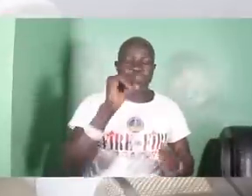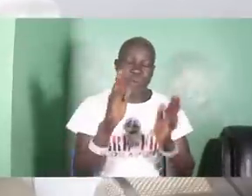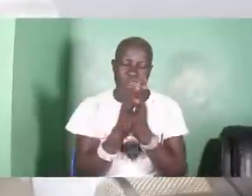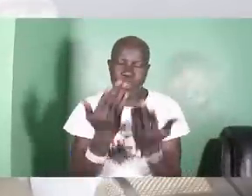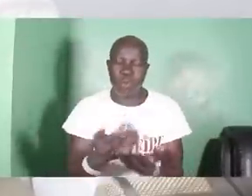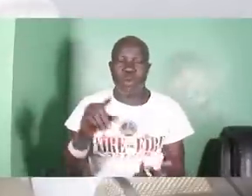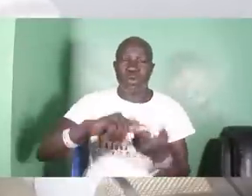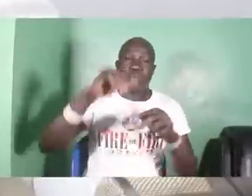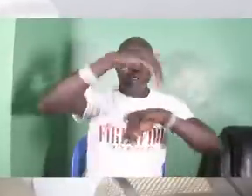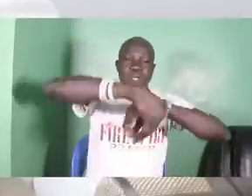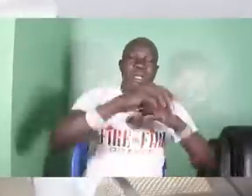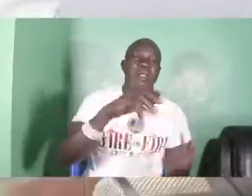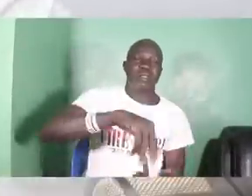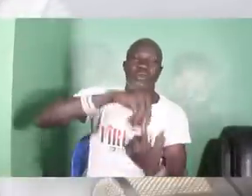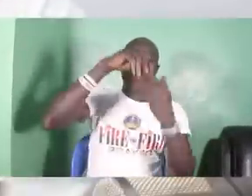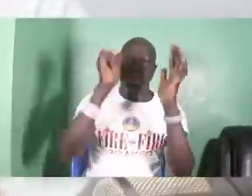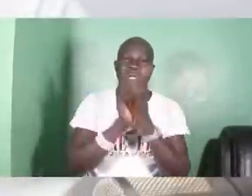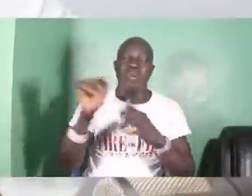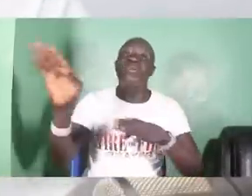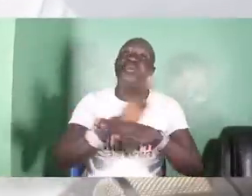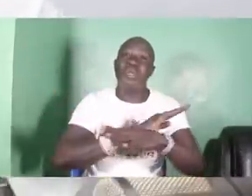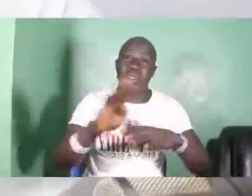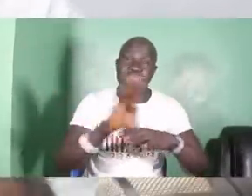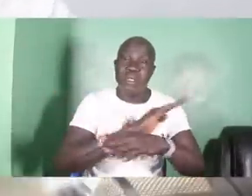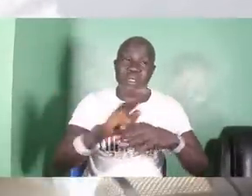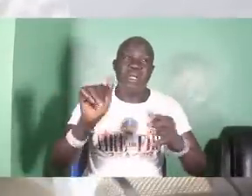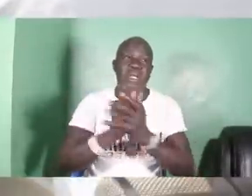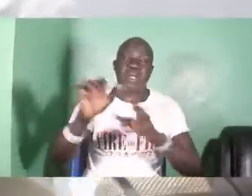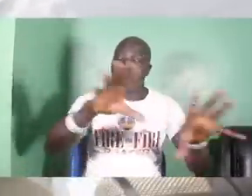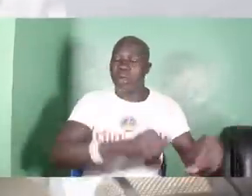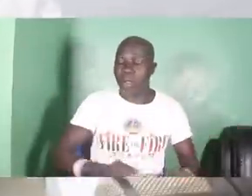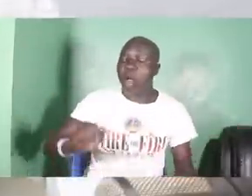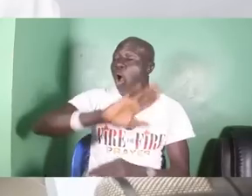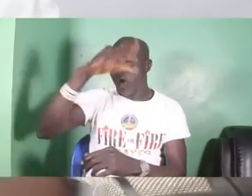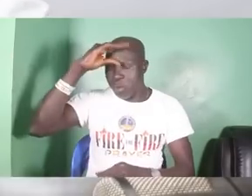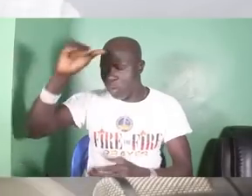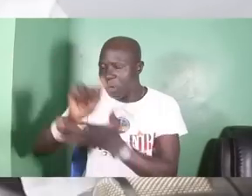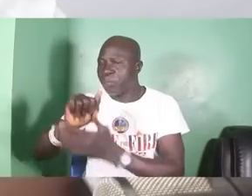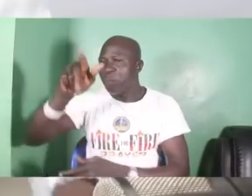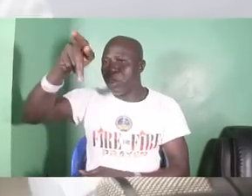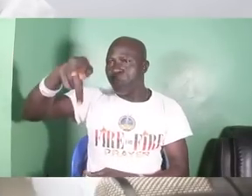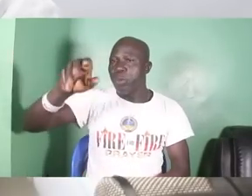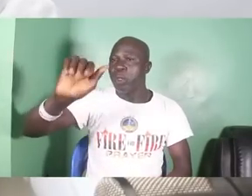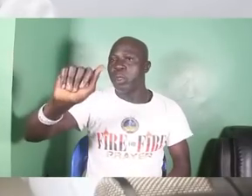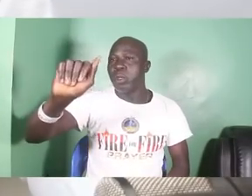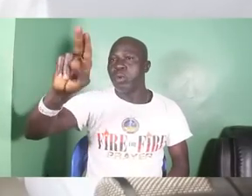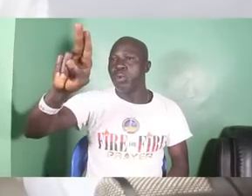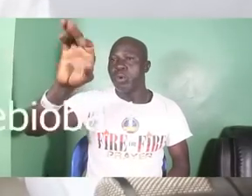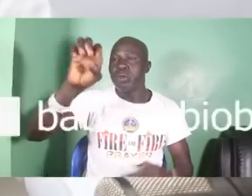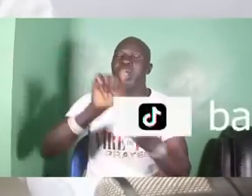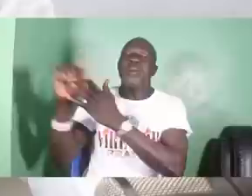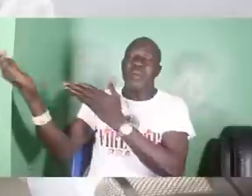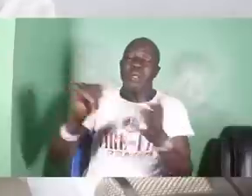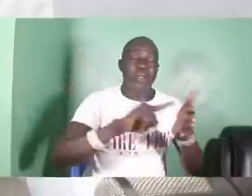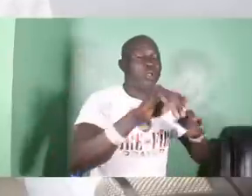is special. Mo so fun eyan loja, ya loja. I saw the business I do. E mu opo yin dani. Come with your apron. Eyan okun. Men. E mu pot yin dani. Come with your wallet. E ma mu